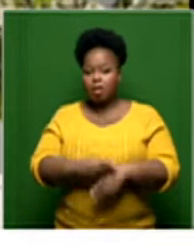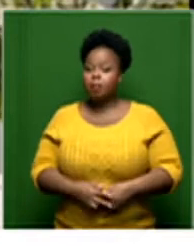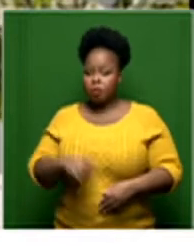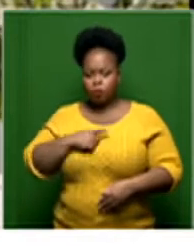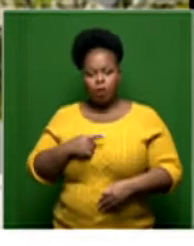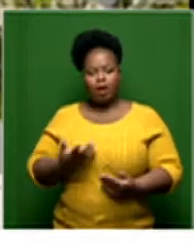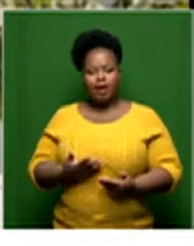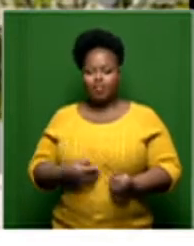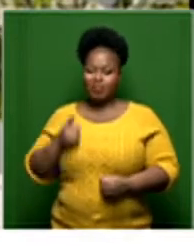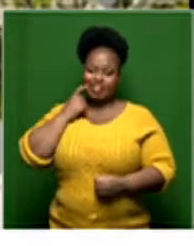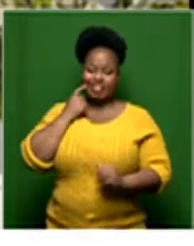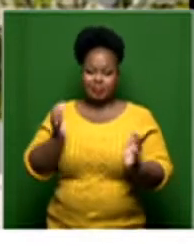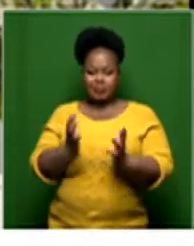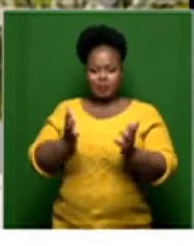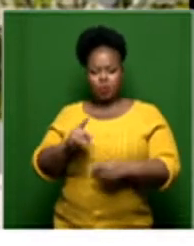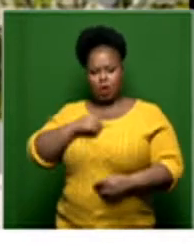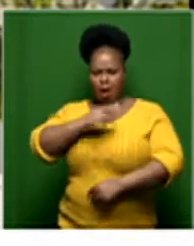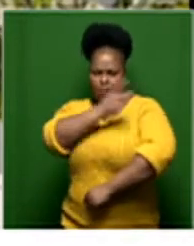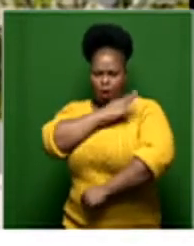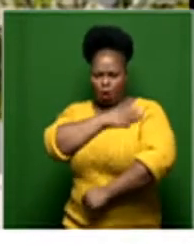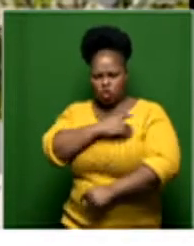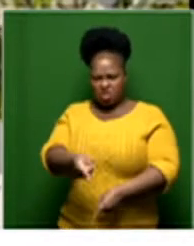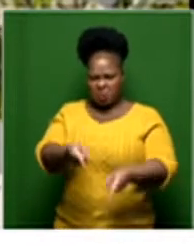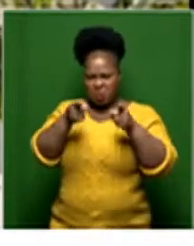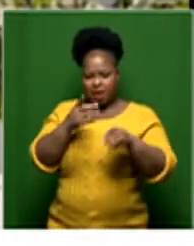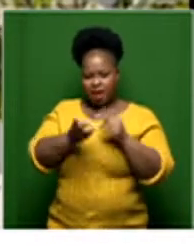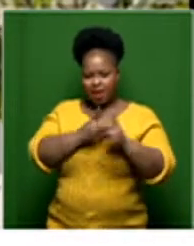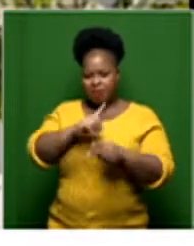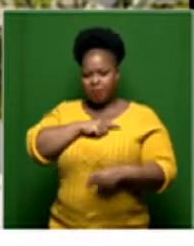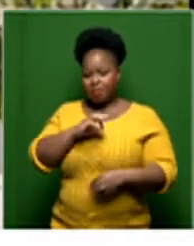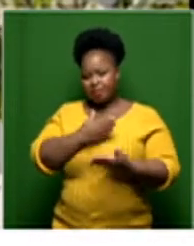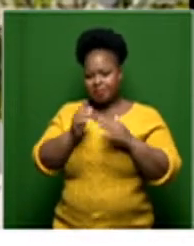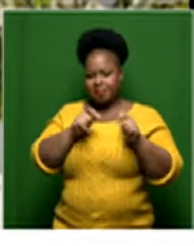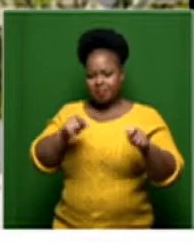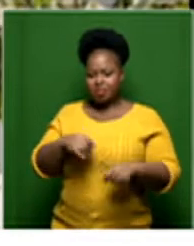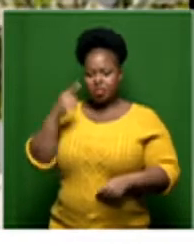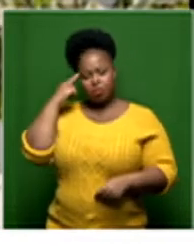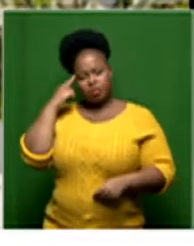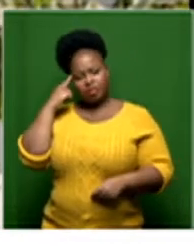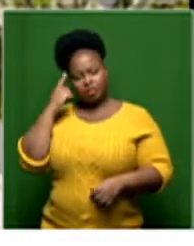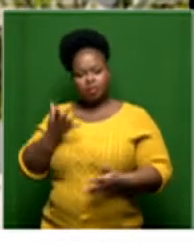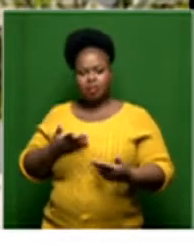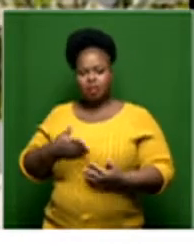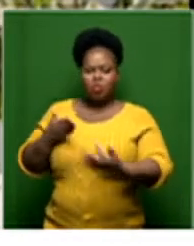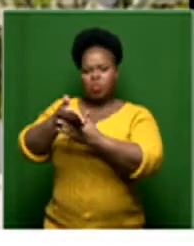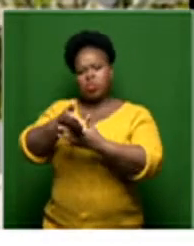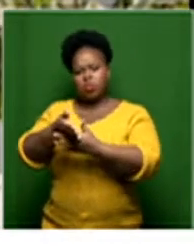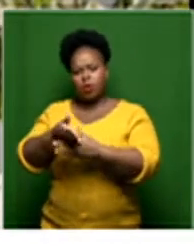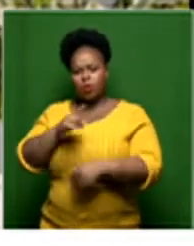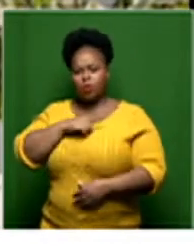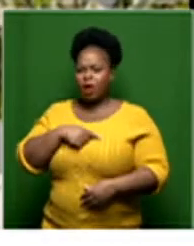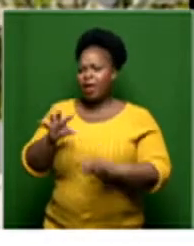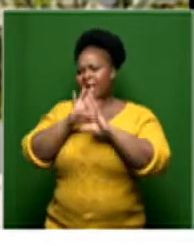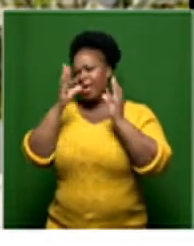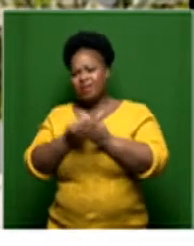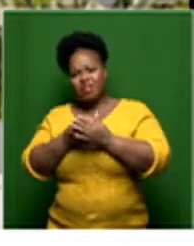incorrigible, Svi. She was quite bossy. Some people thought that she was fairly intrusive because she had opinions